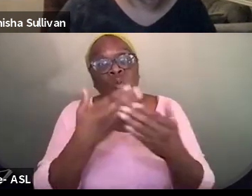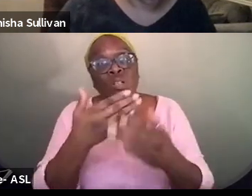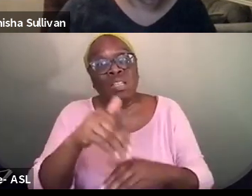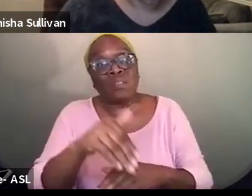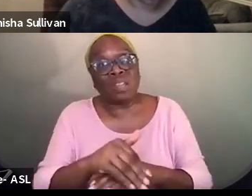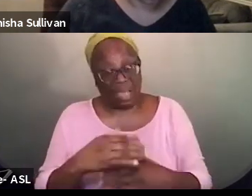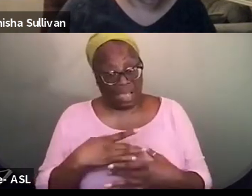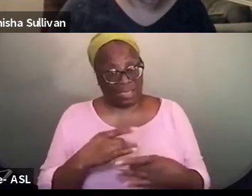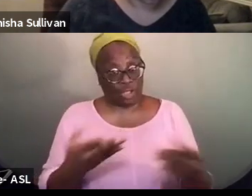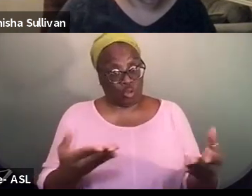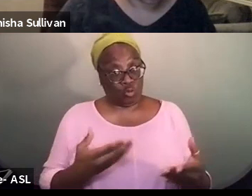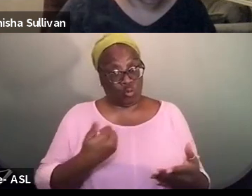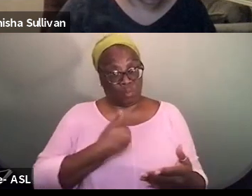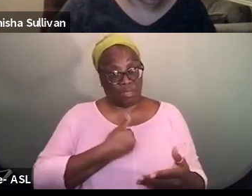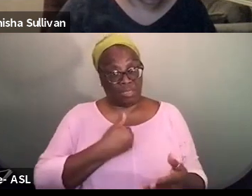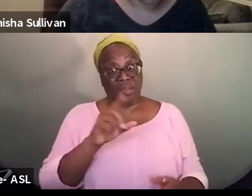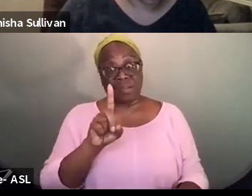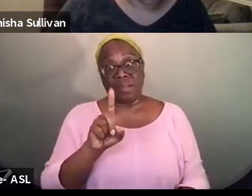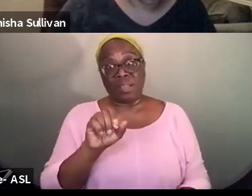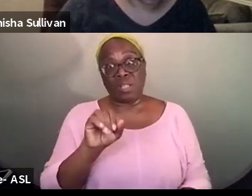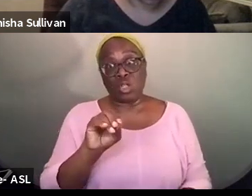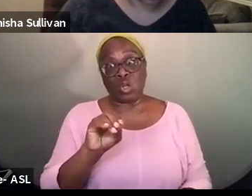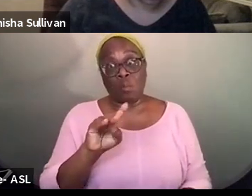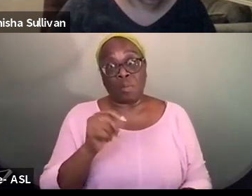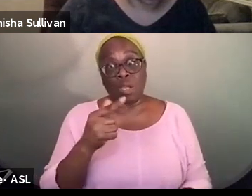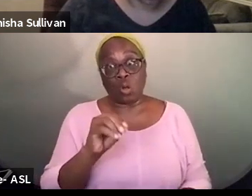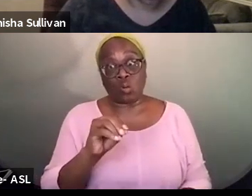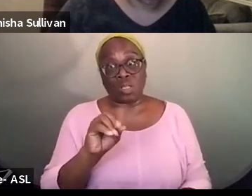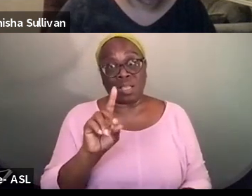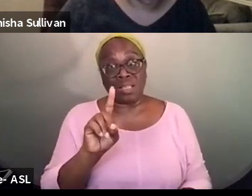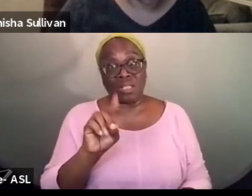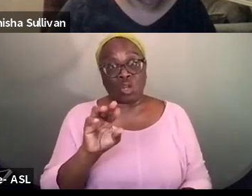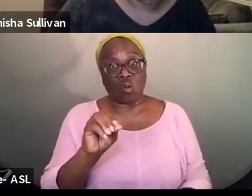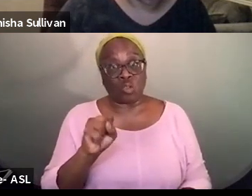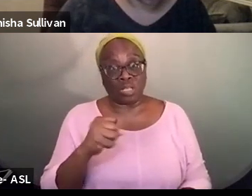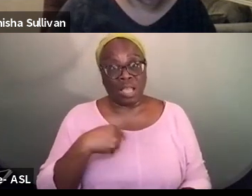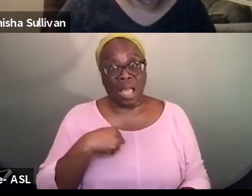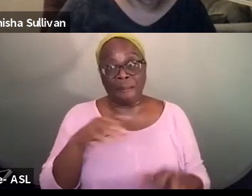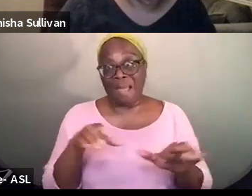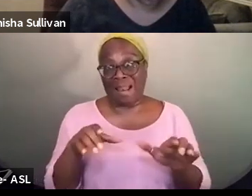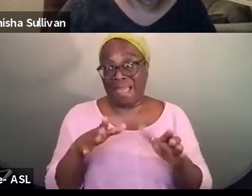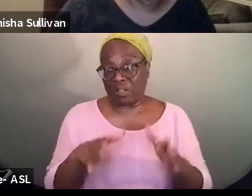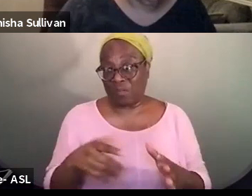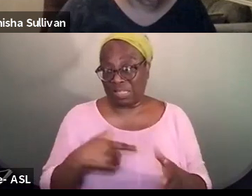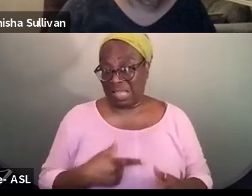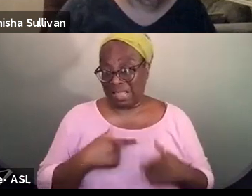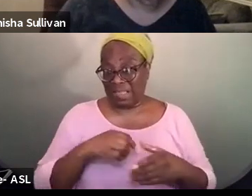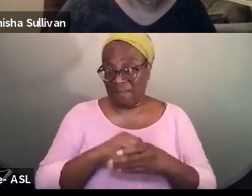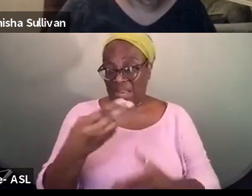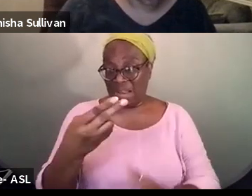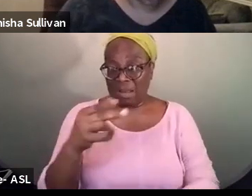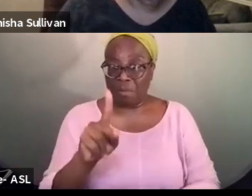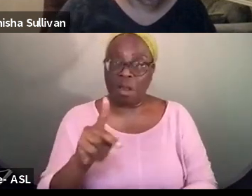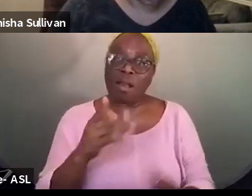like to introduce myself. My name is Domingos da Rosa. I'm an activist here in Boston. I live in Hyde Park. I'd